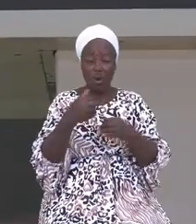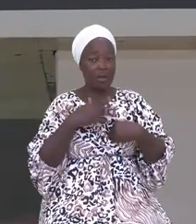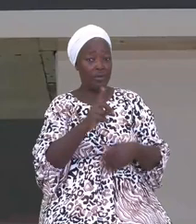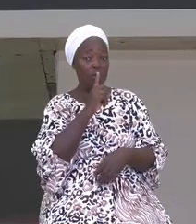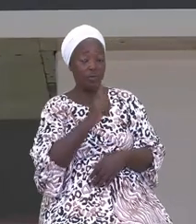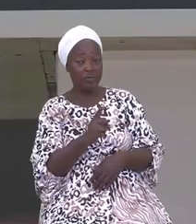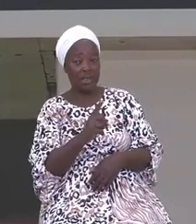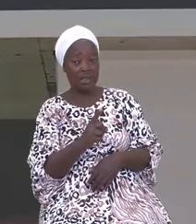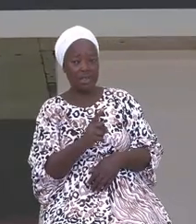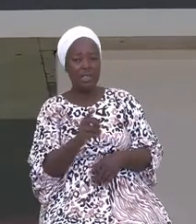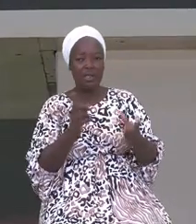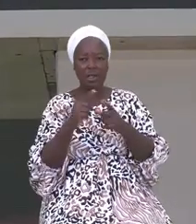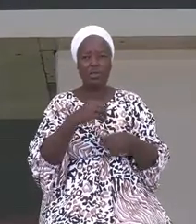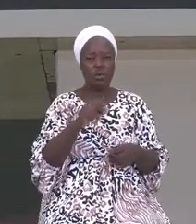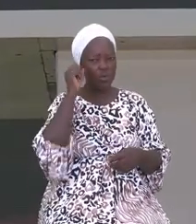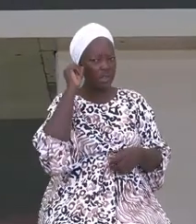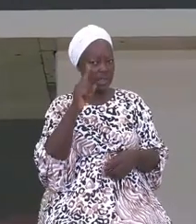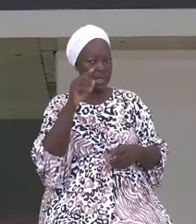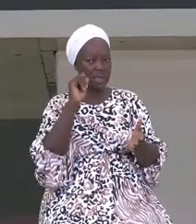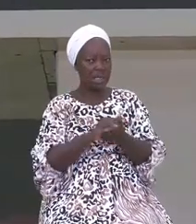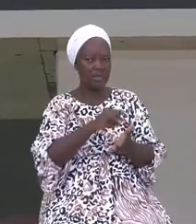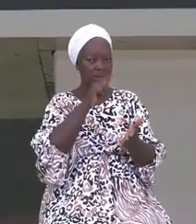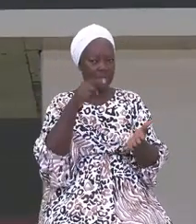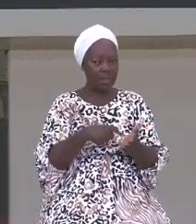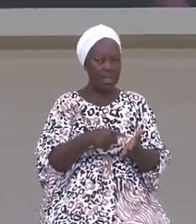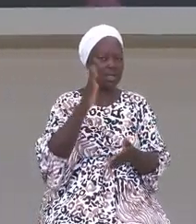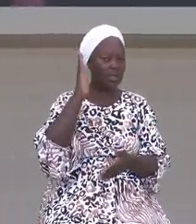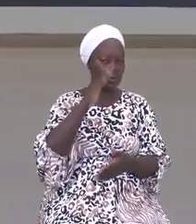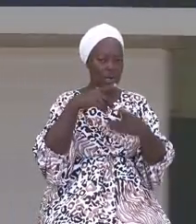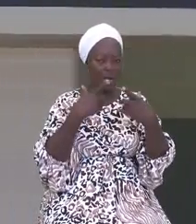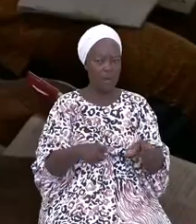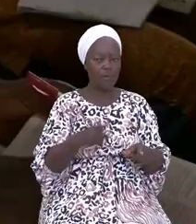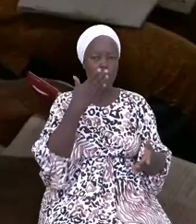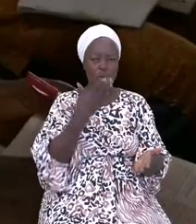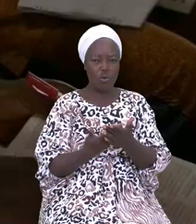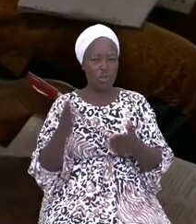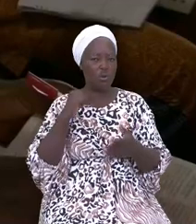understand this will happen. Good things will happen to you.